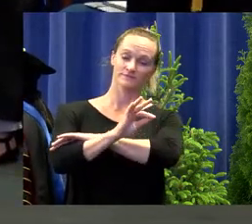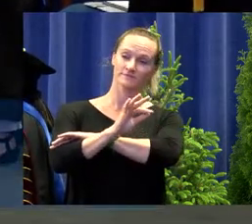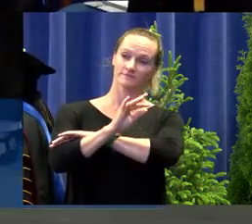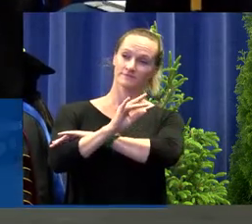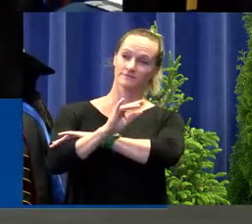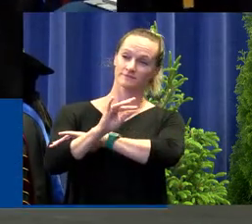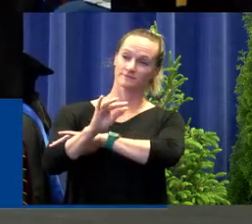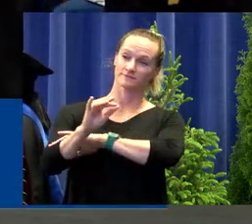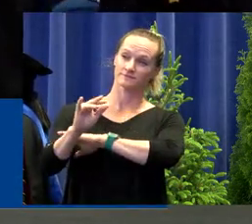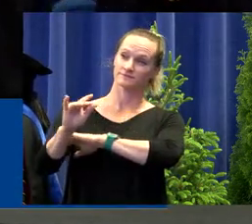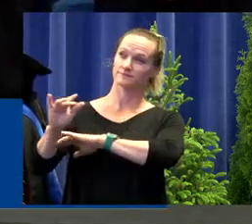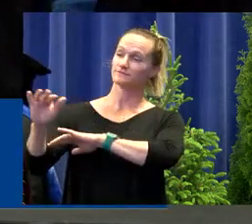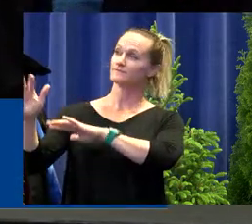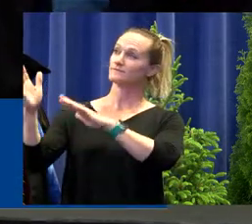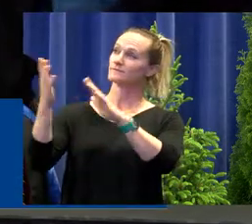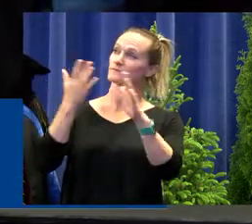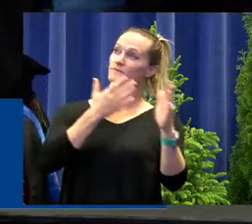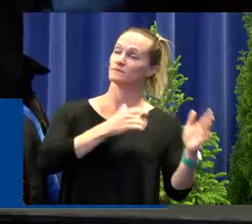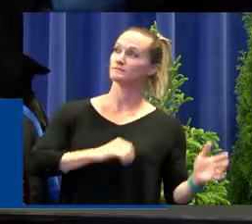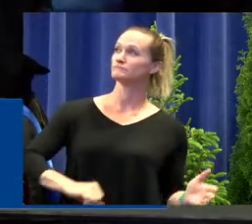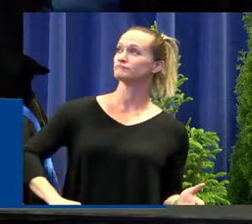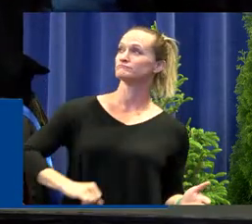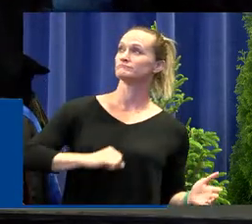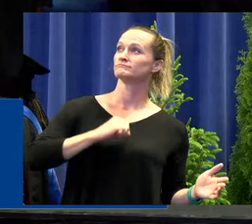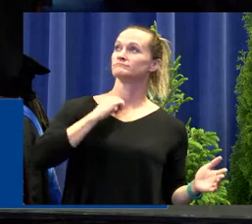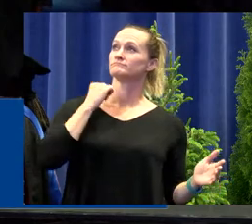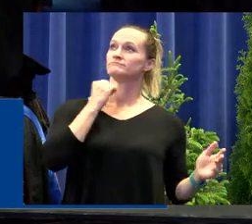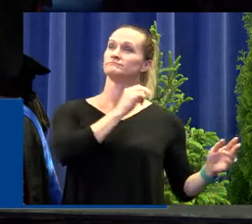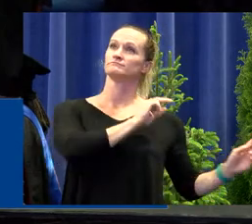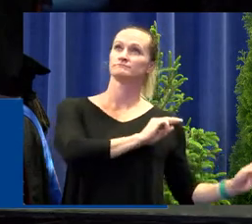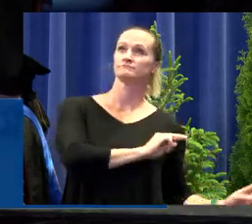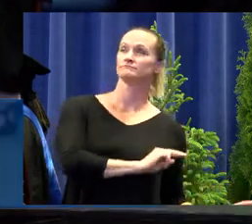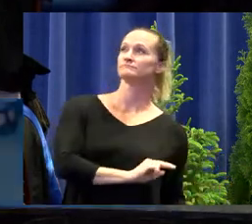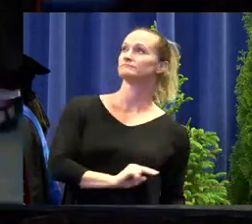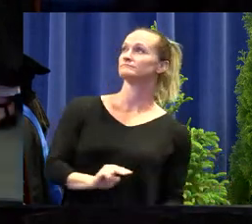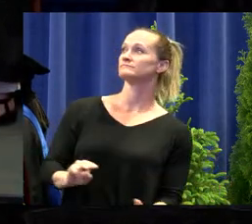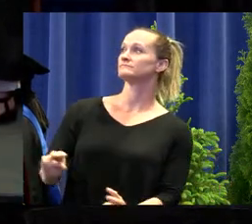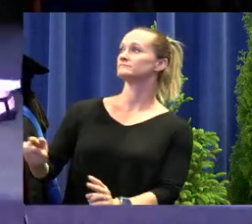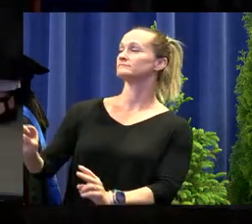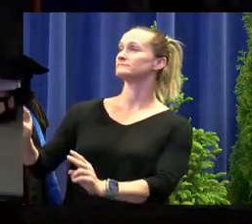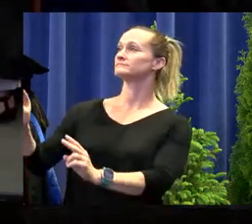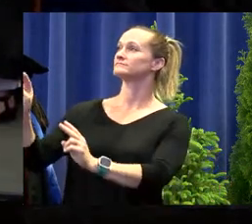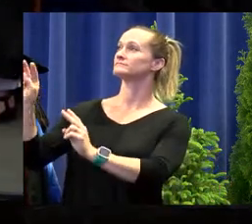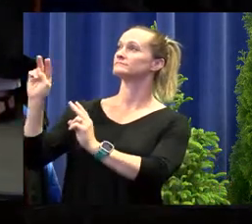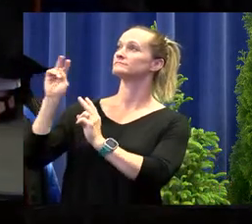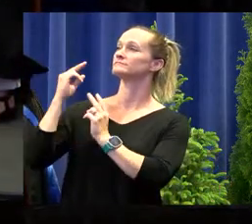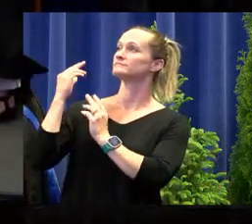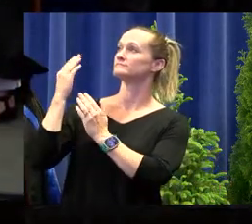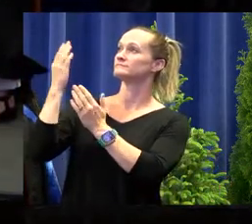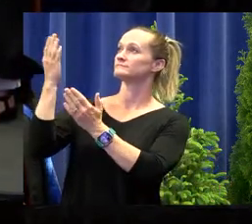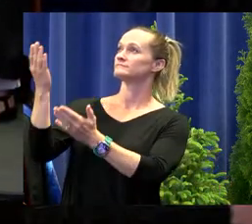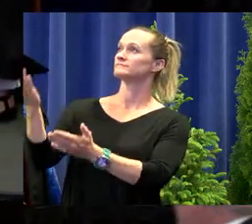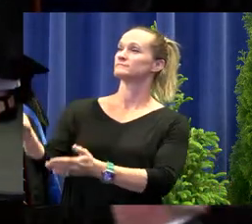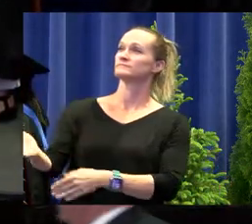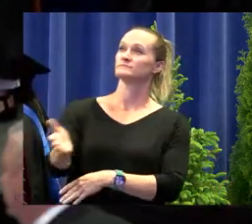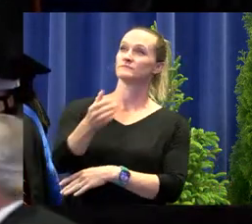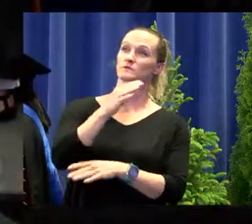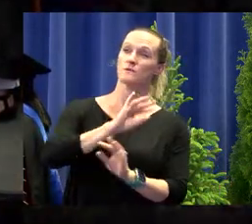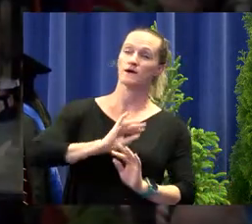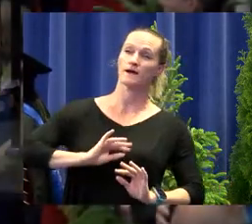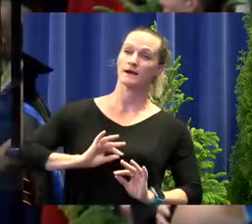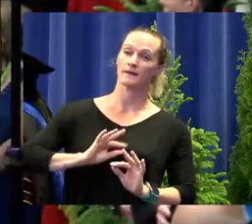early light what so proudly we hailed at